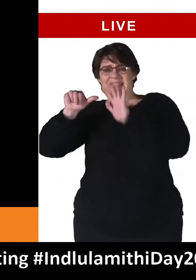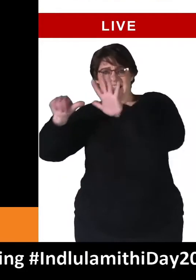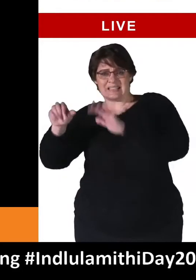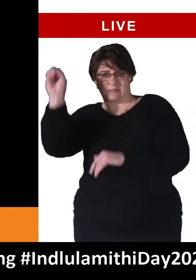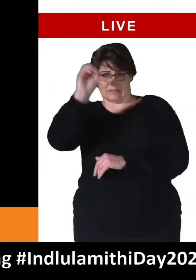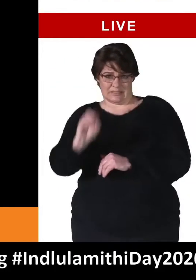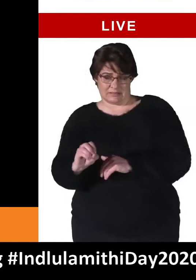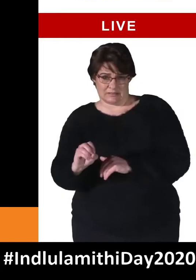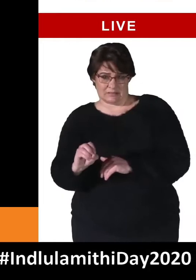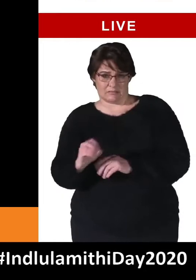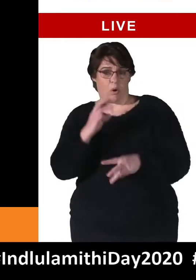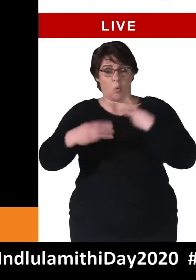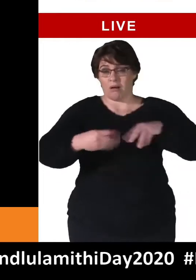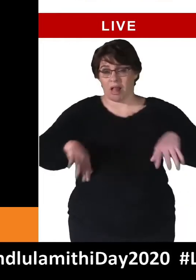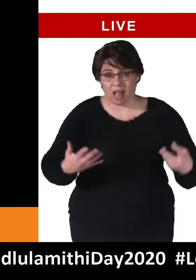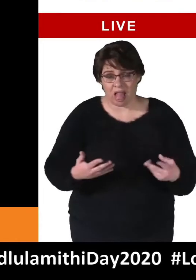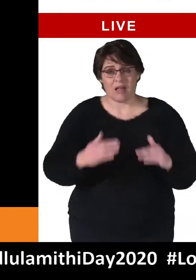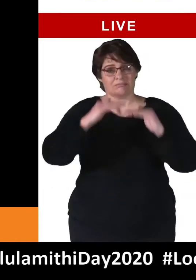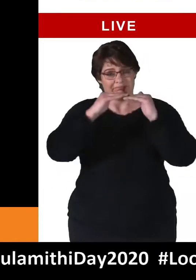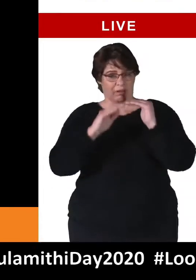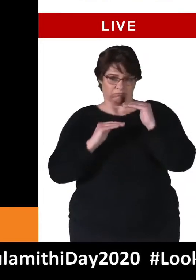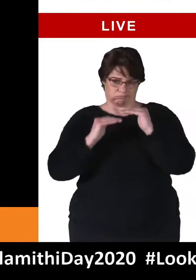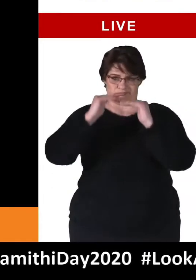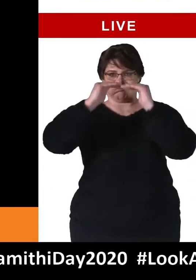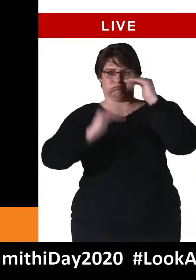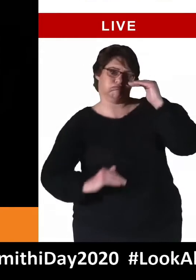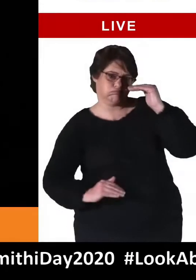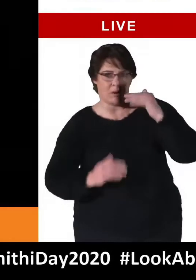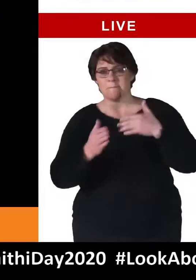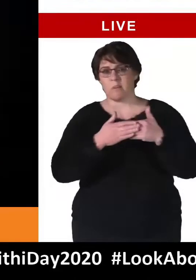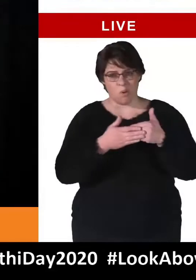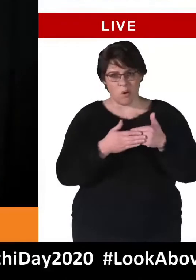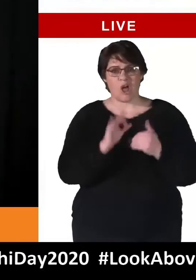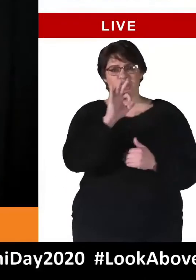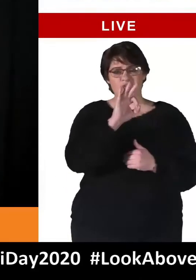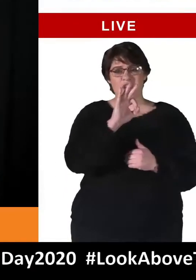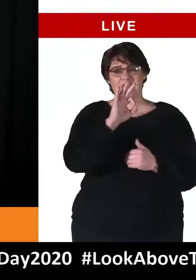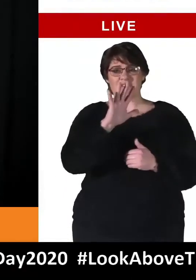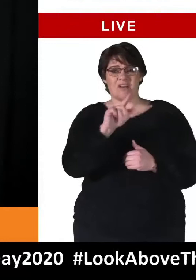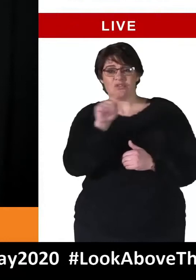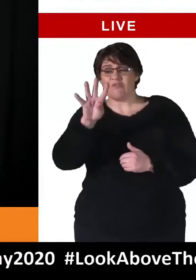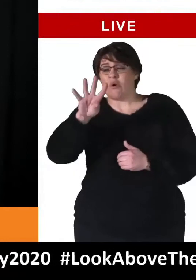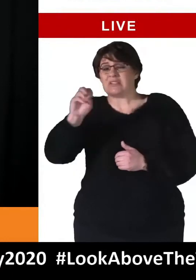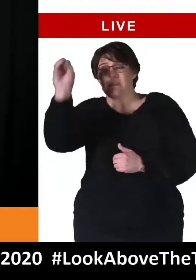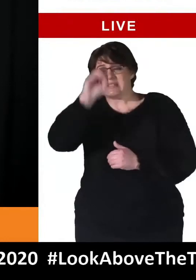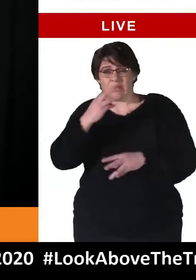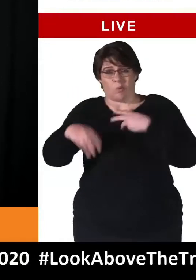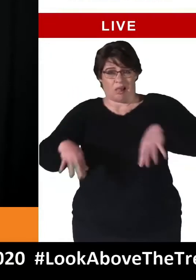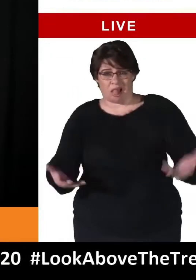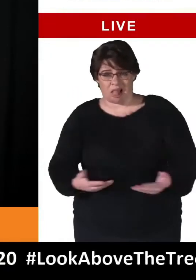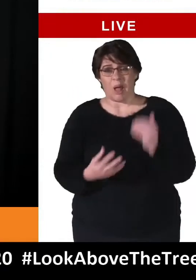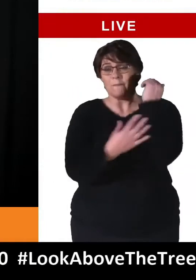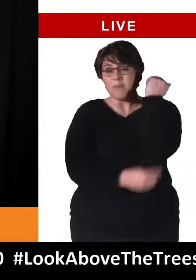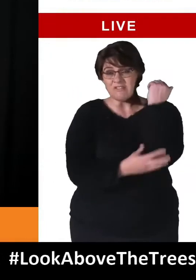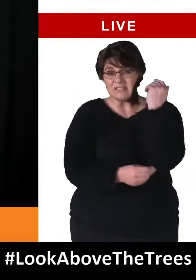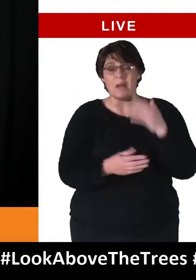16.86%. Unemployment rate is likely to increase to between 35 and 40%. Poverty rate is